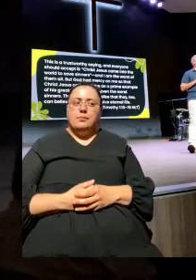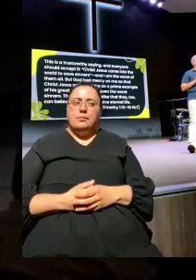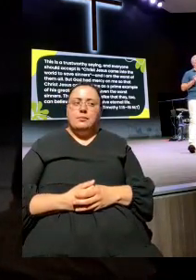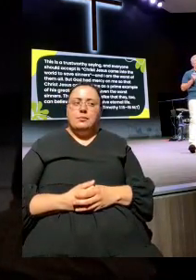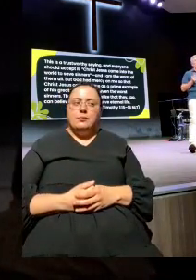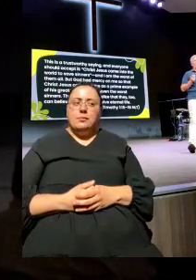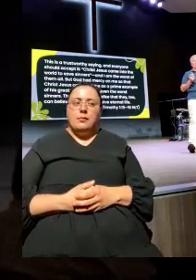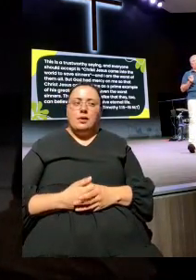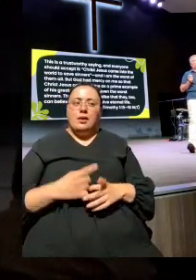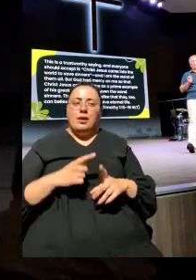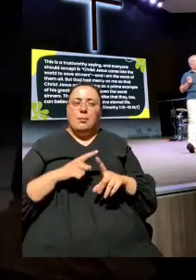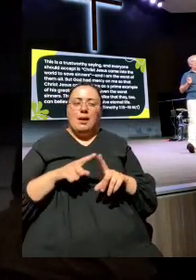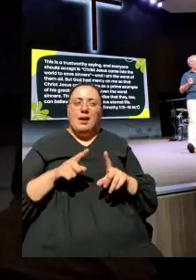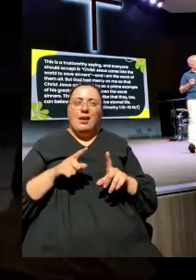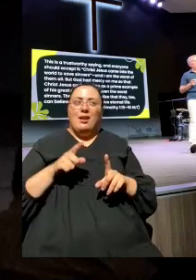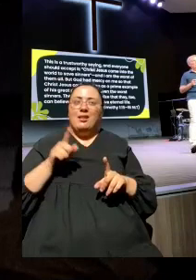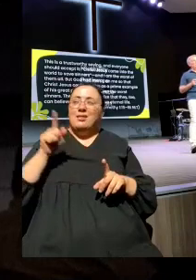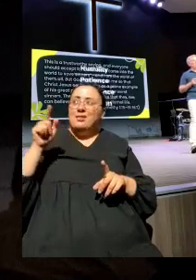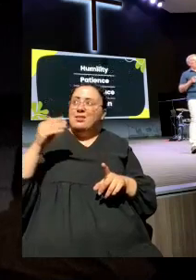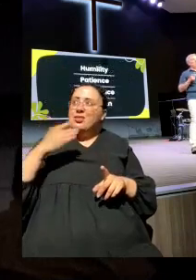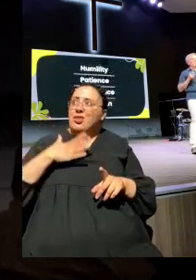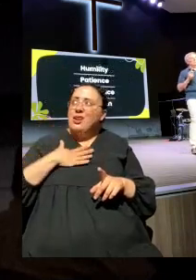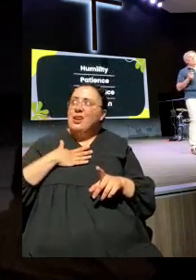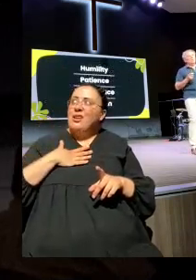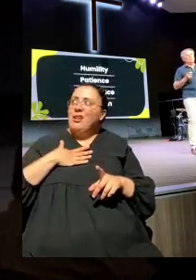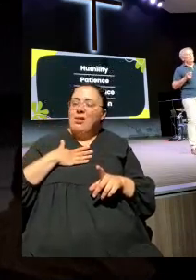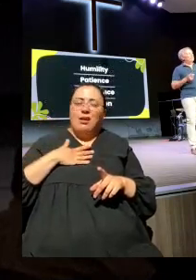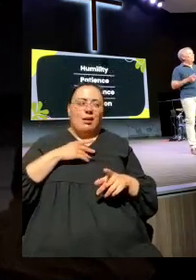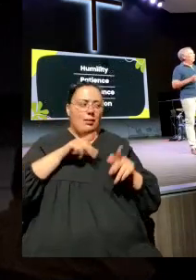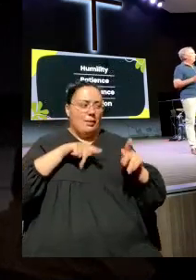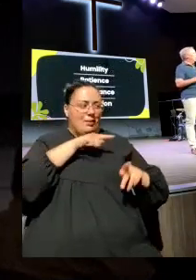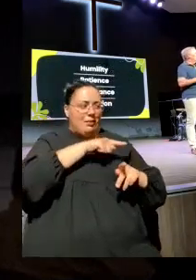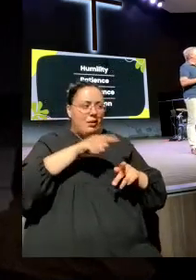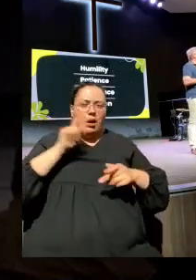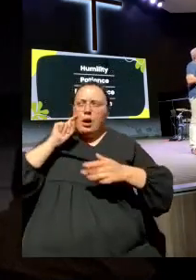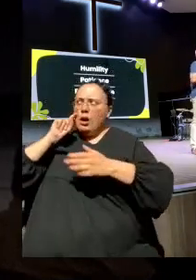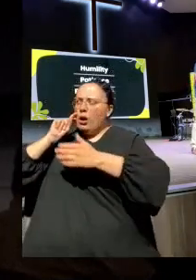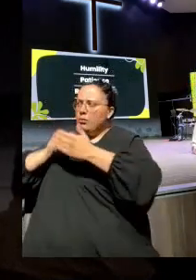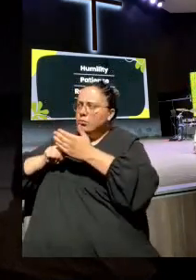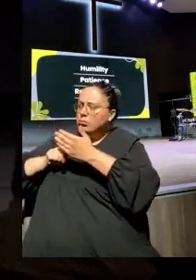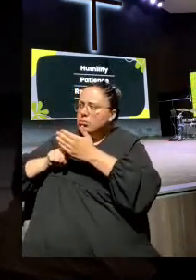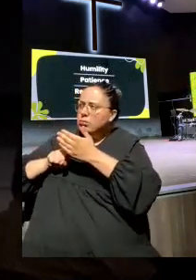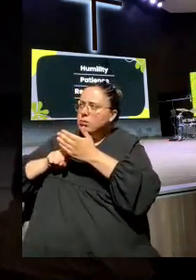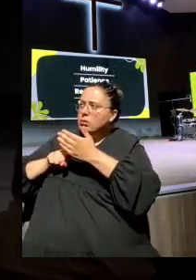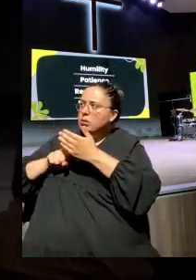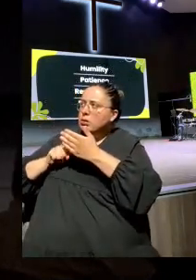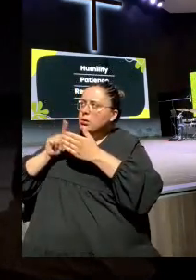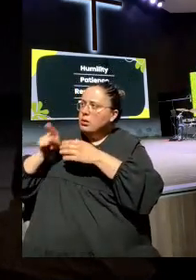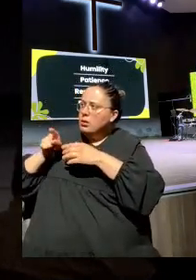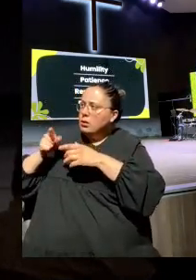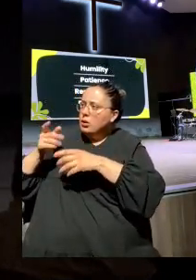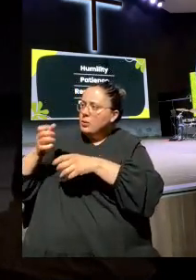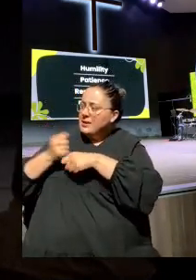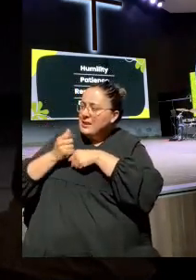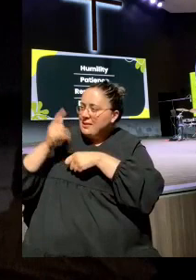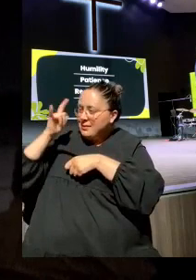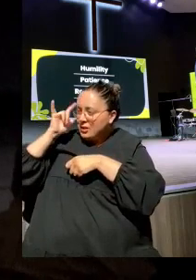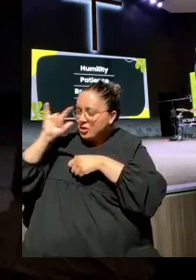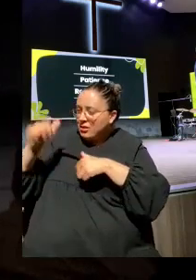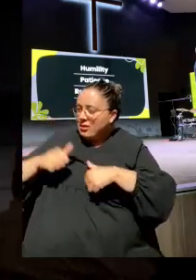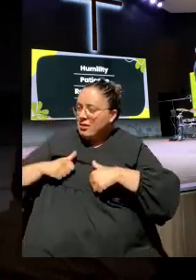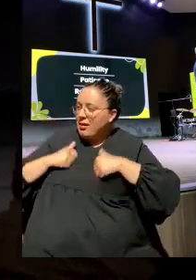him and receive eternal life. I just want to give you a word of encouragement. If you feel like you have not been a good